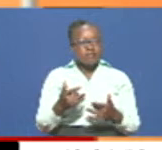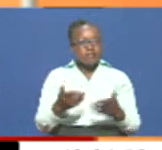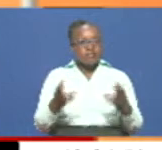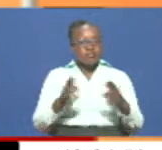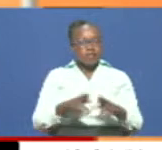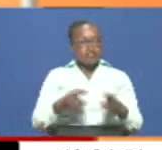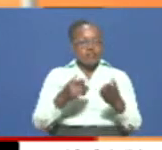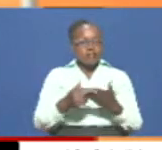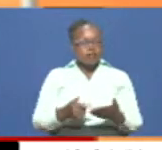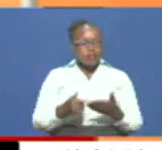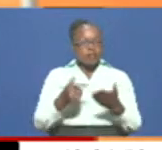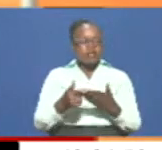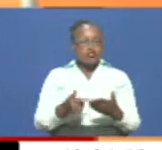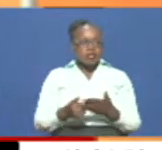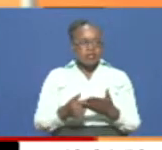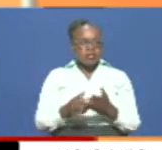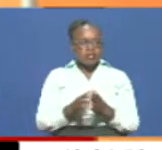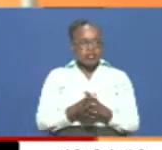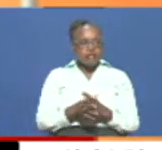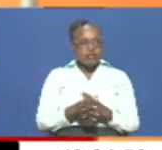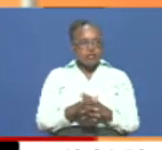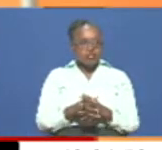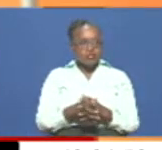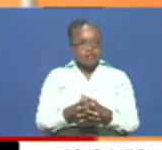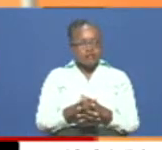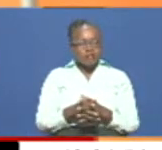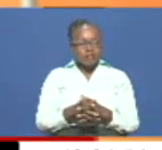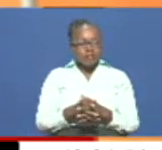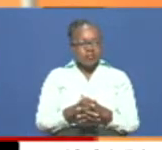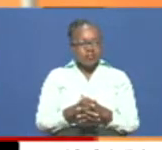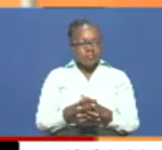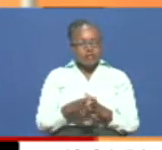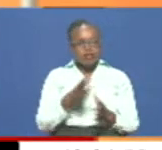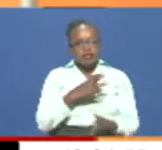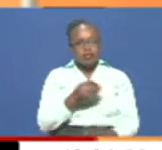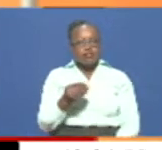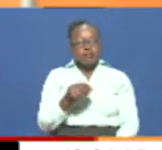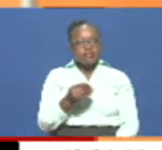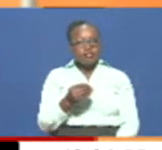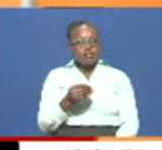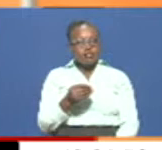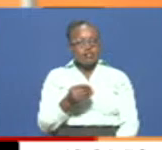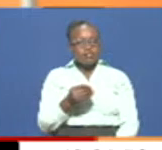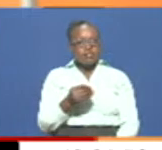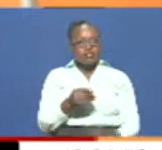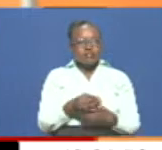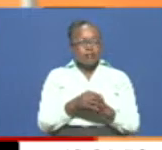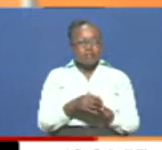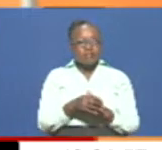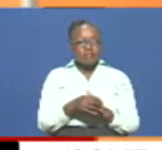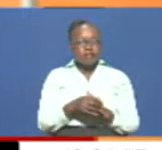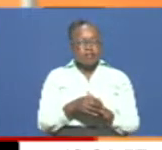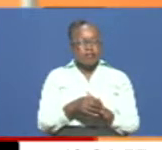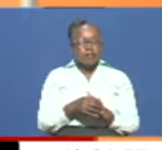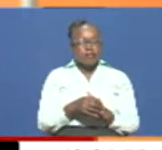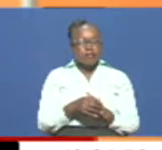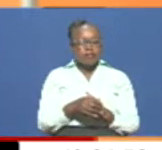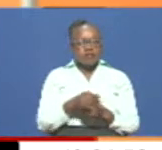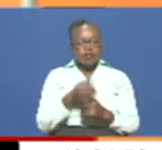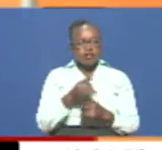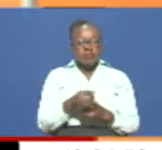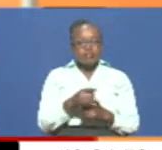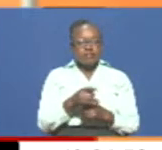discussed recently in many circles, sports indeed. And you were talking about how you have been training people on how